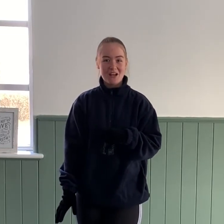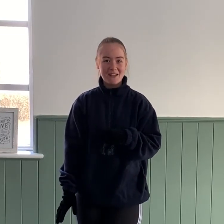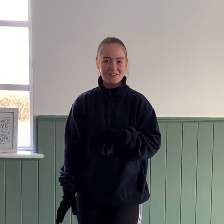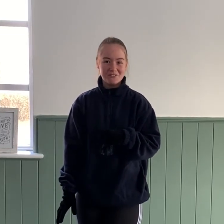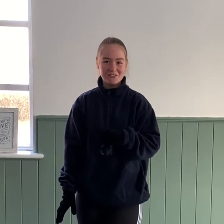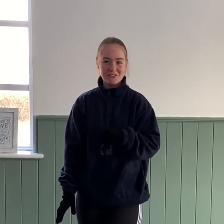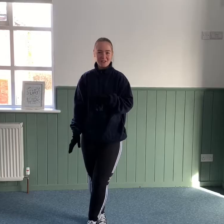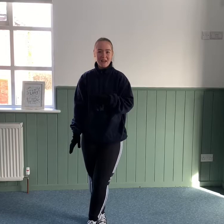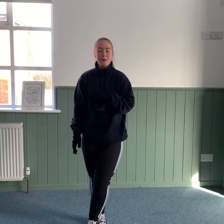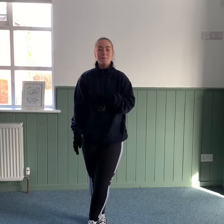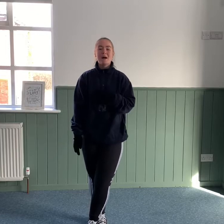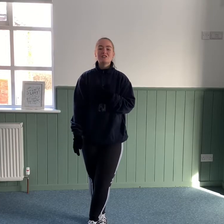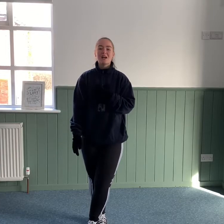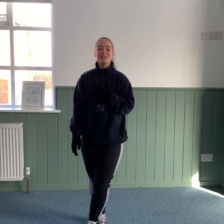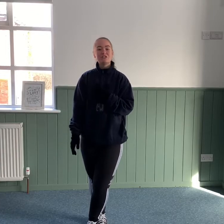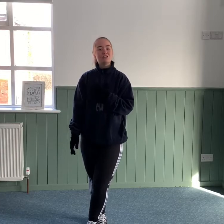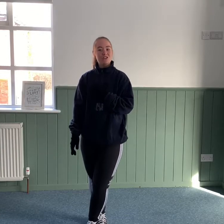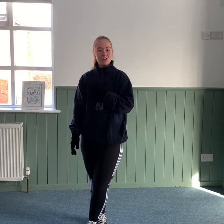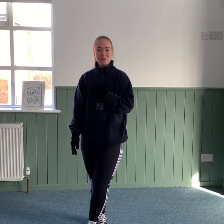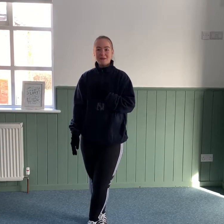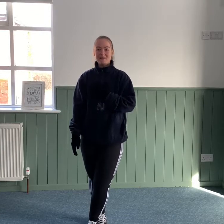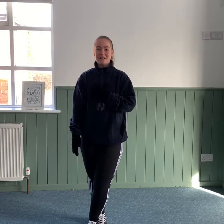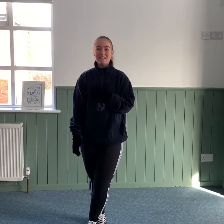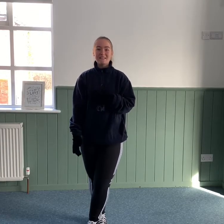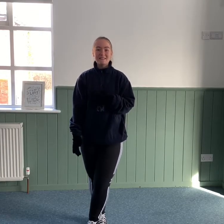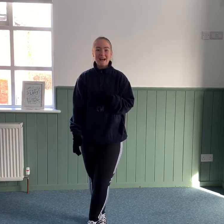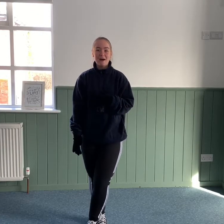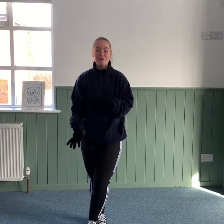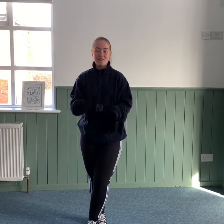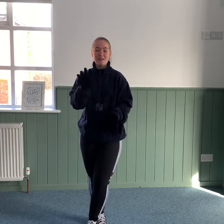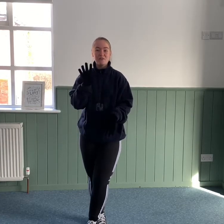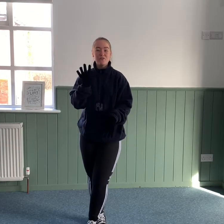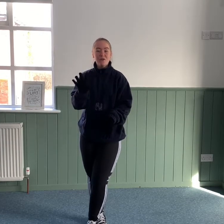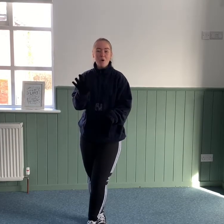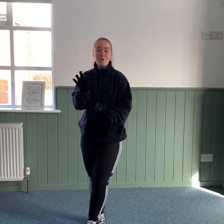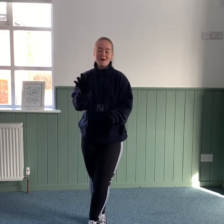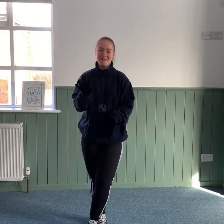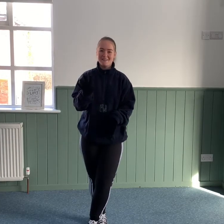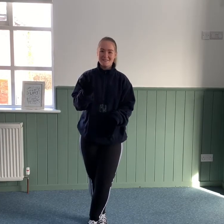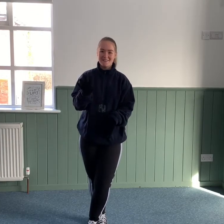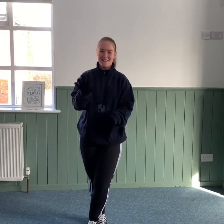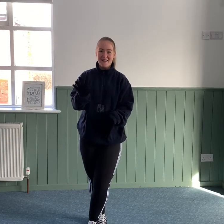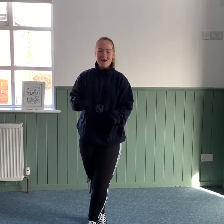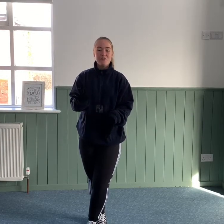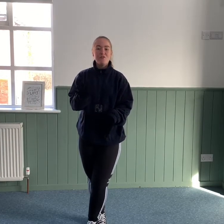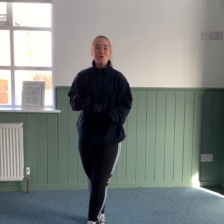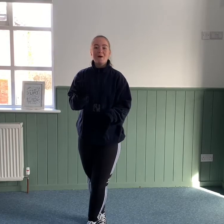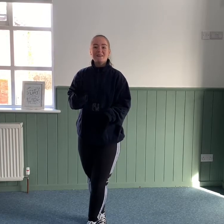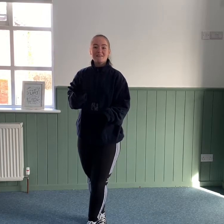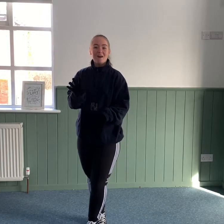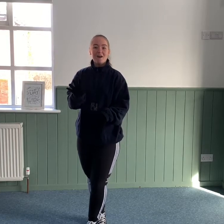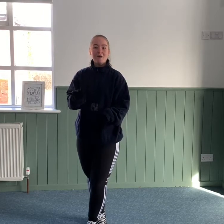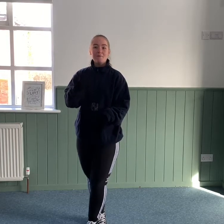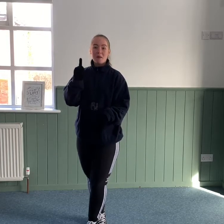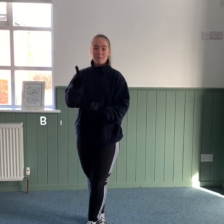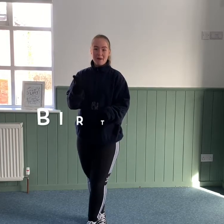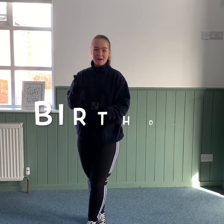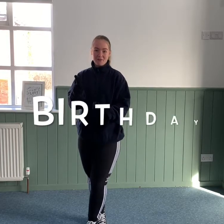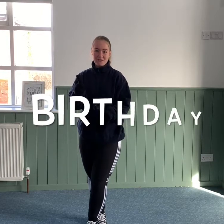you a challenge. My challenge to you is to listen out for these 4 words. The 4 words